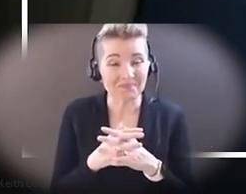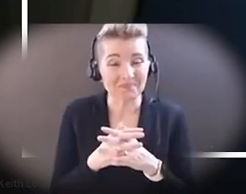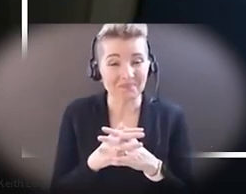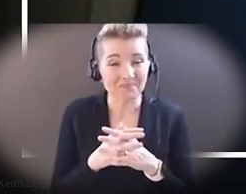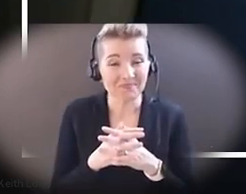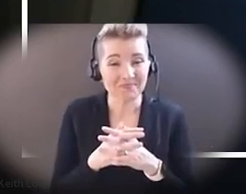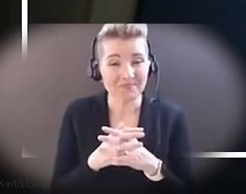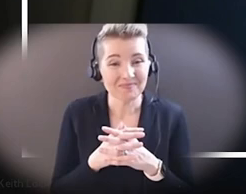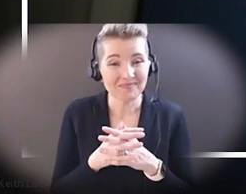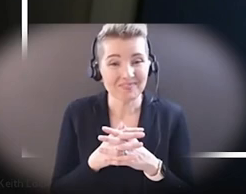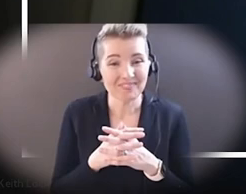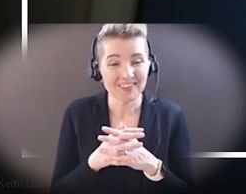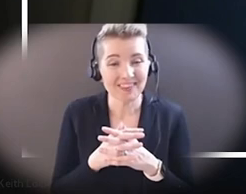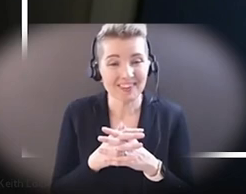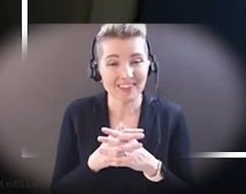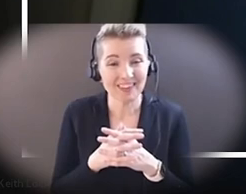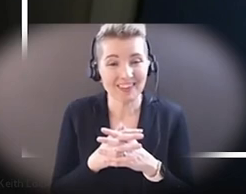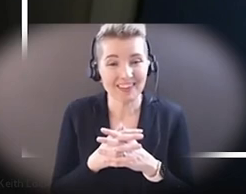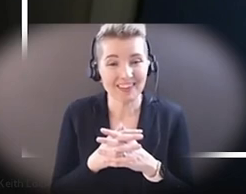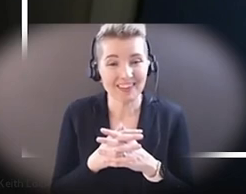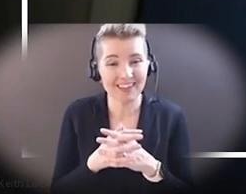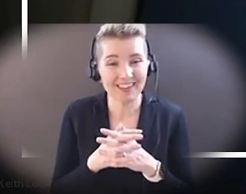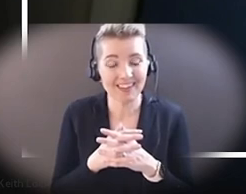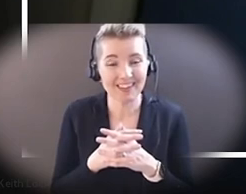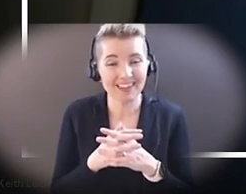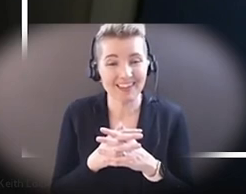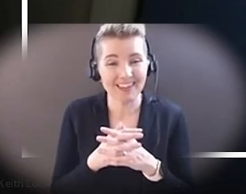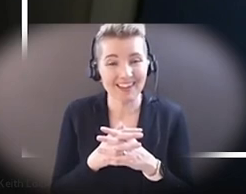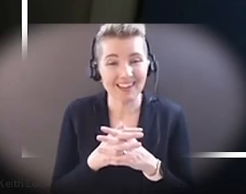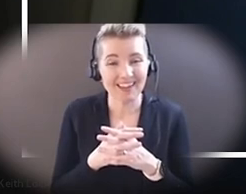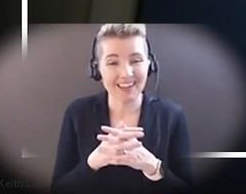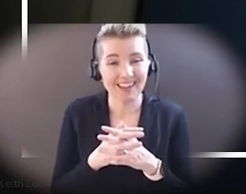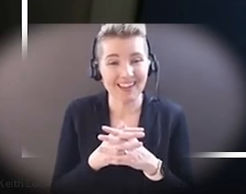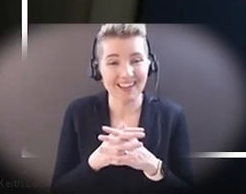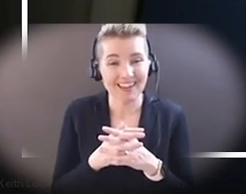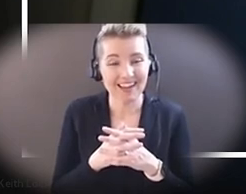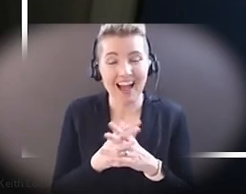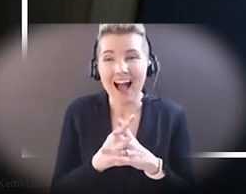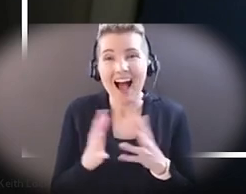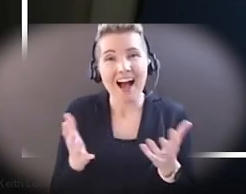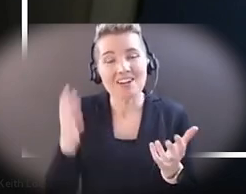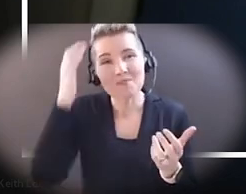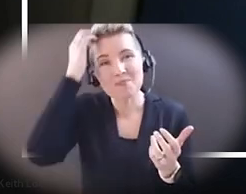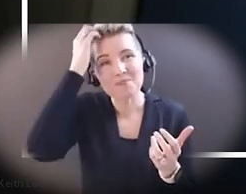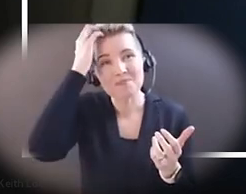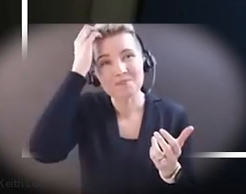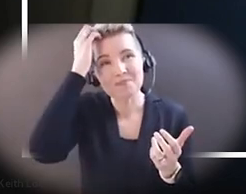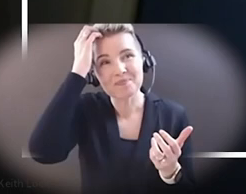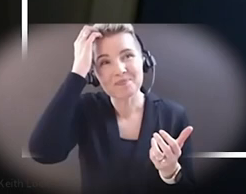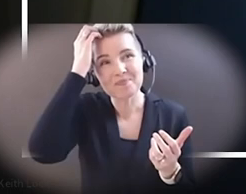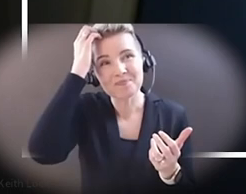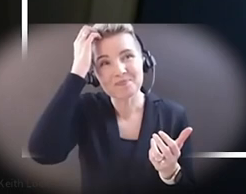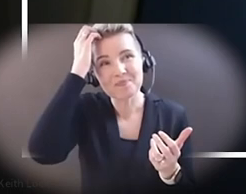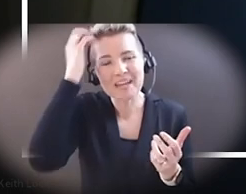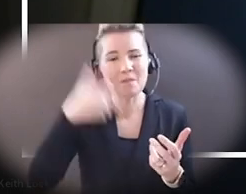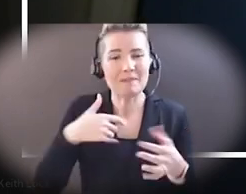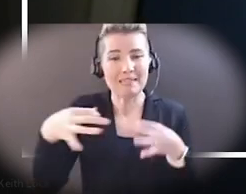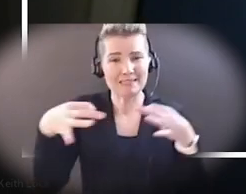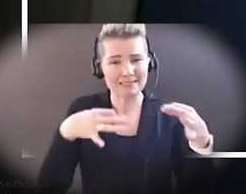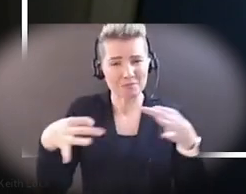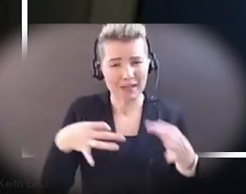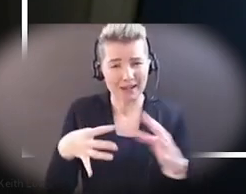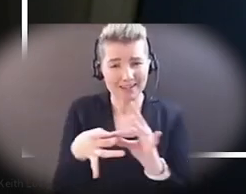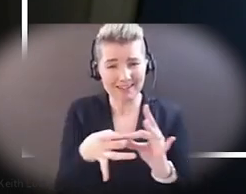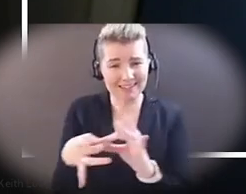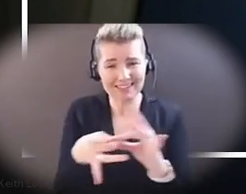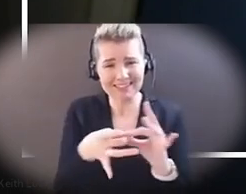this kind of, I don't know what, you know, it's undefinable, but my father was